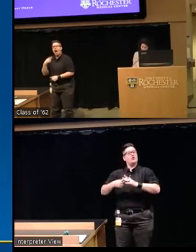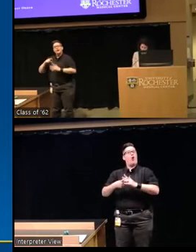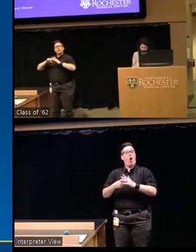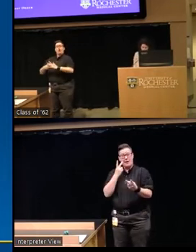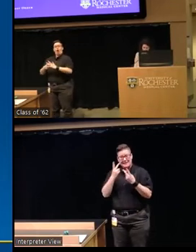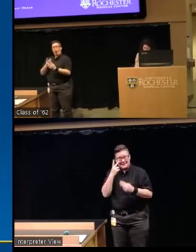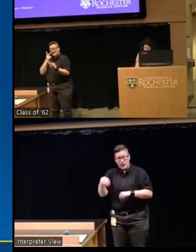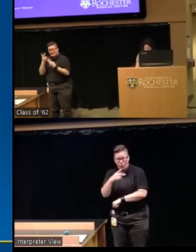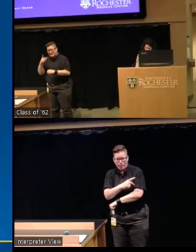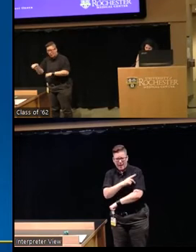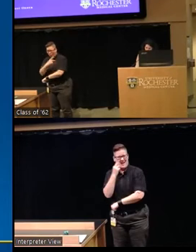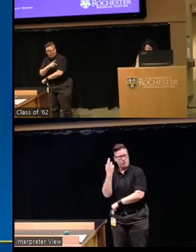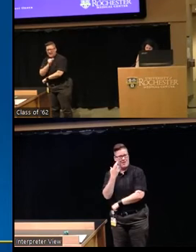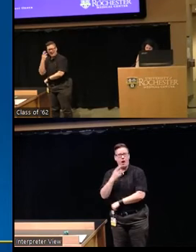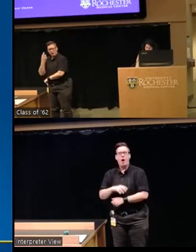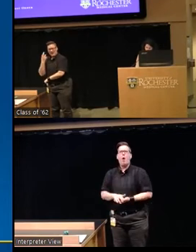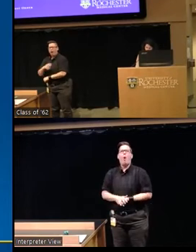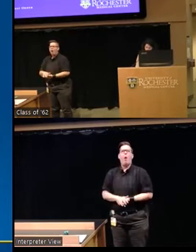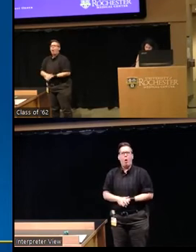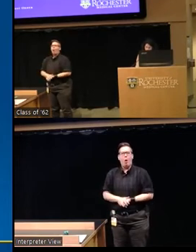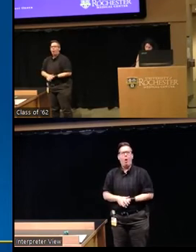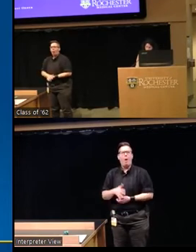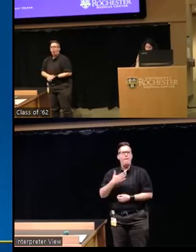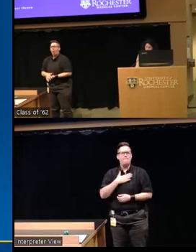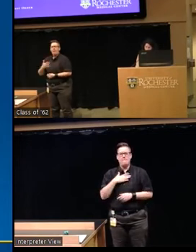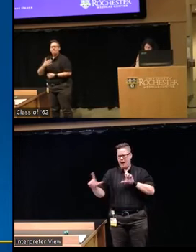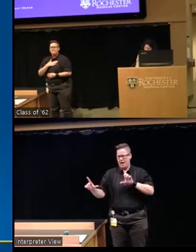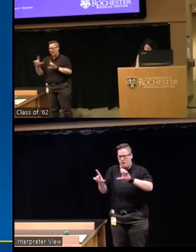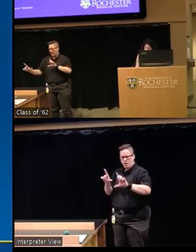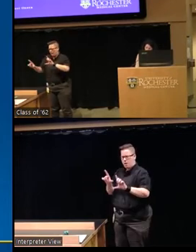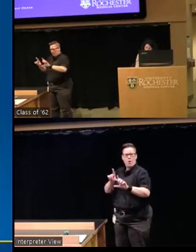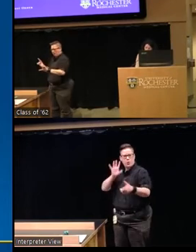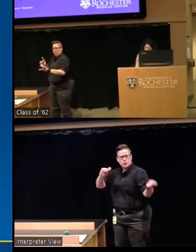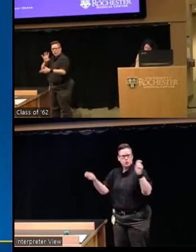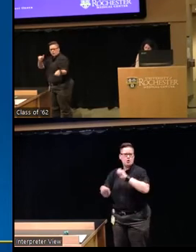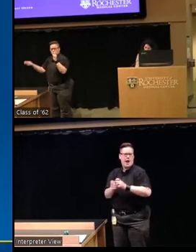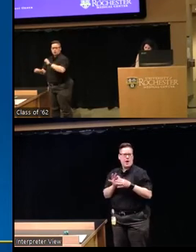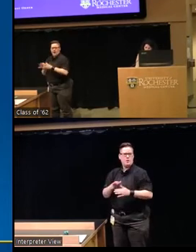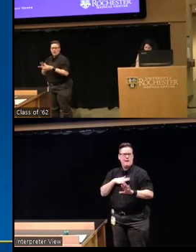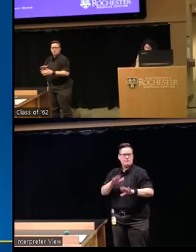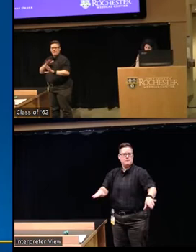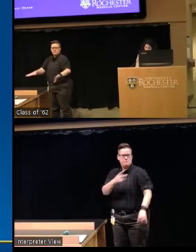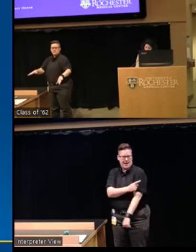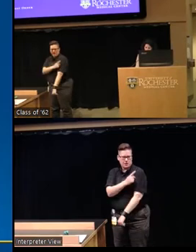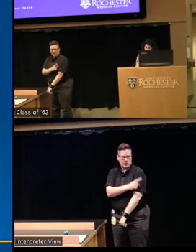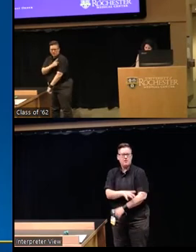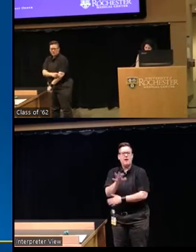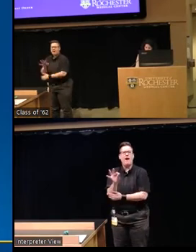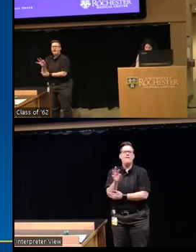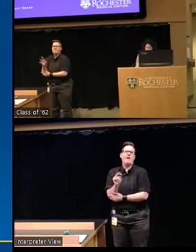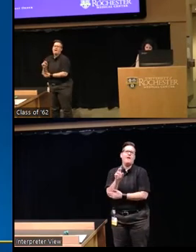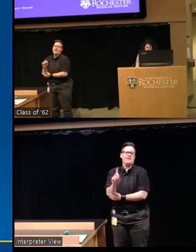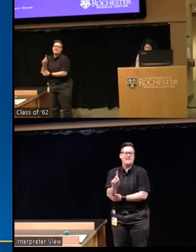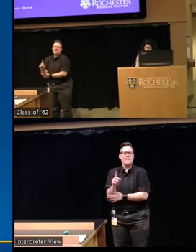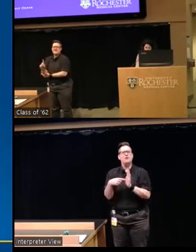started seeing more of these patients was how radically it would change my lens and approach for all of my pediatric patients. Functional neurologic disorders